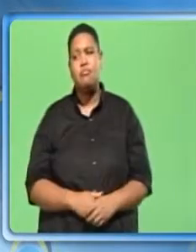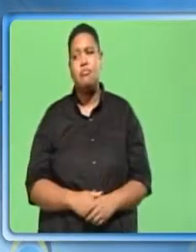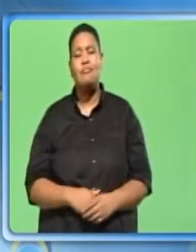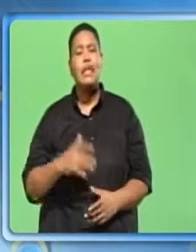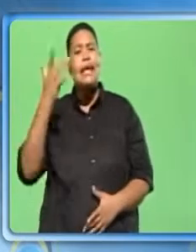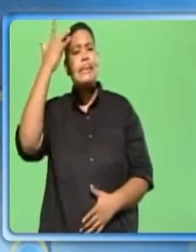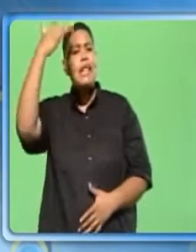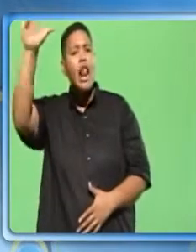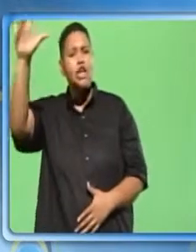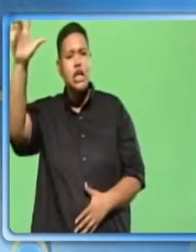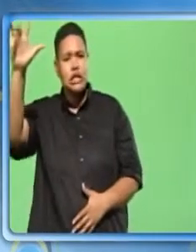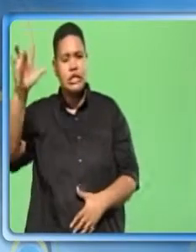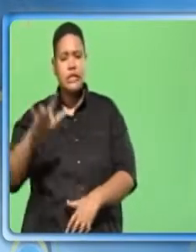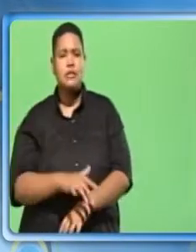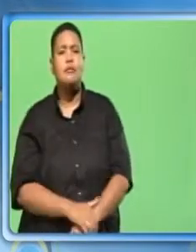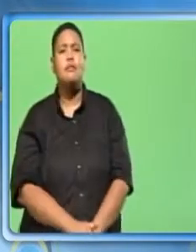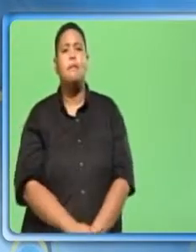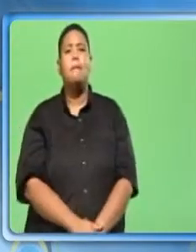intelligence,